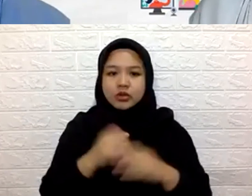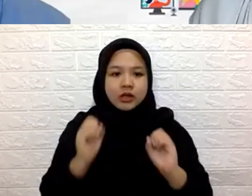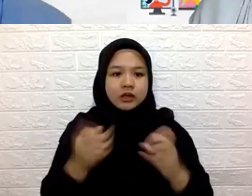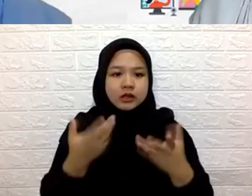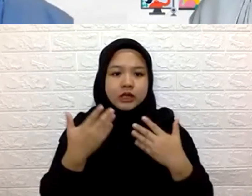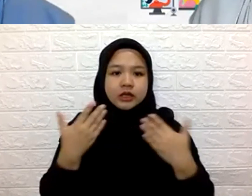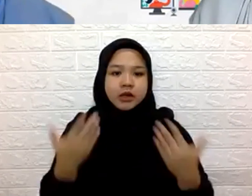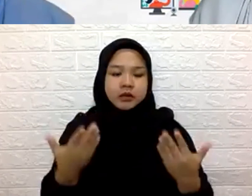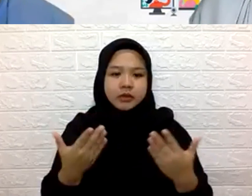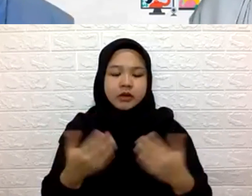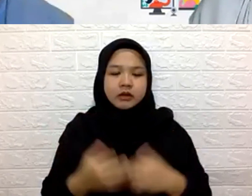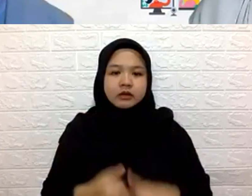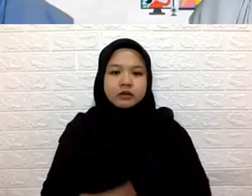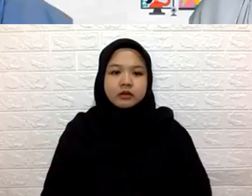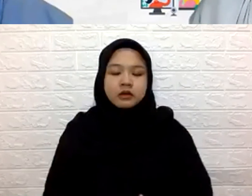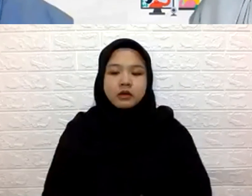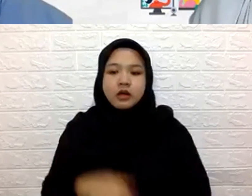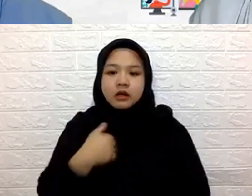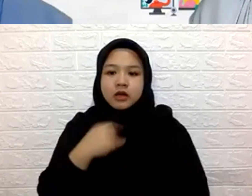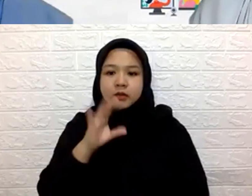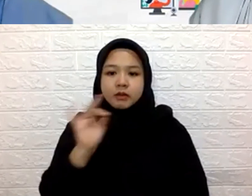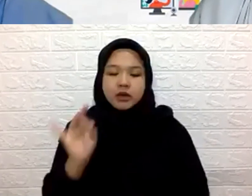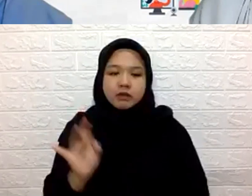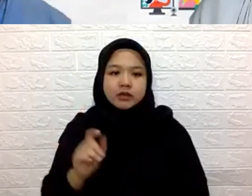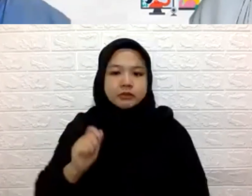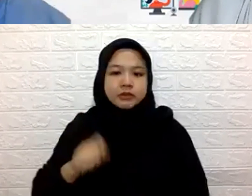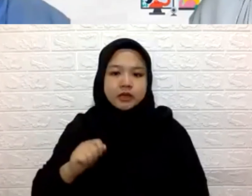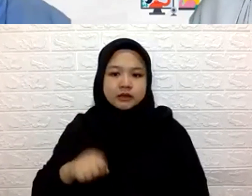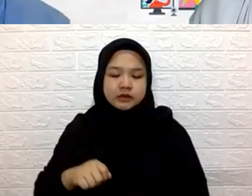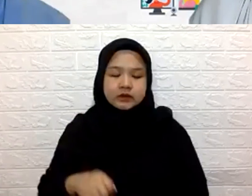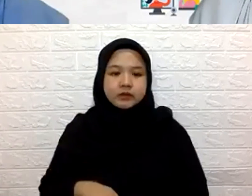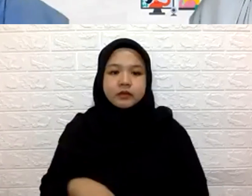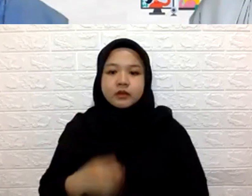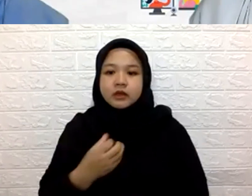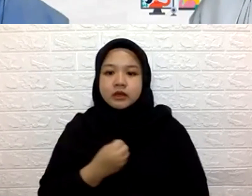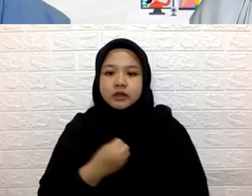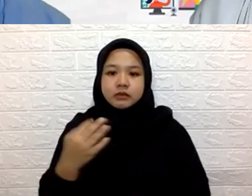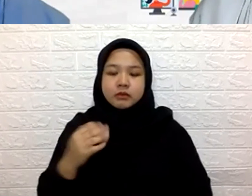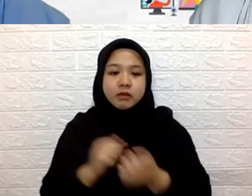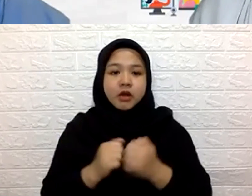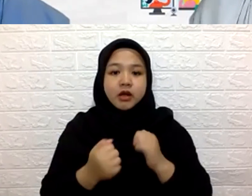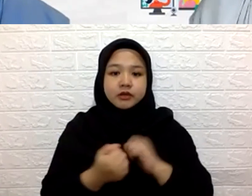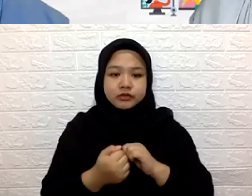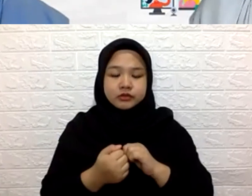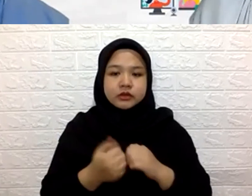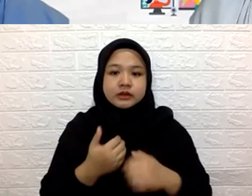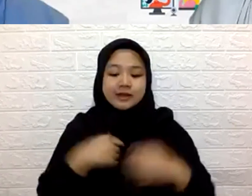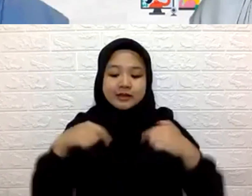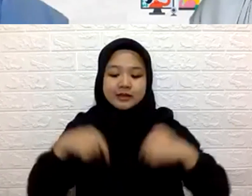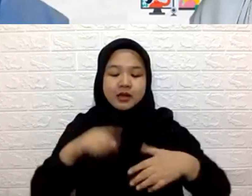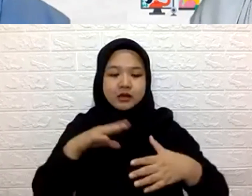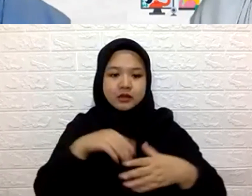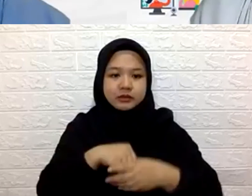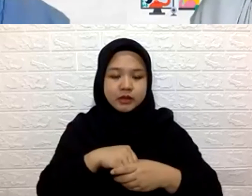of sanctions. And some of the cases that I am involved in right now involve